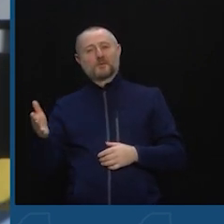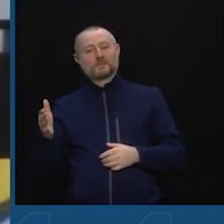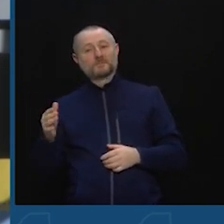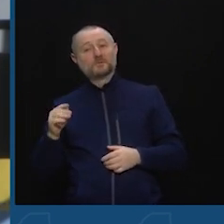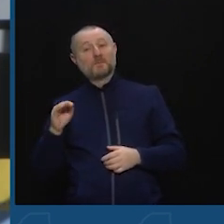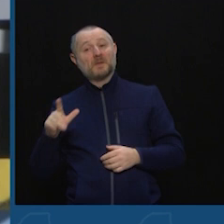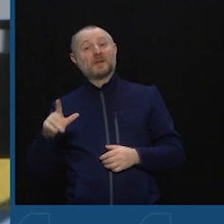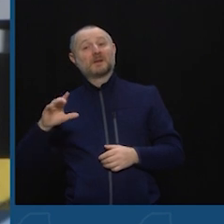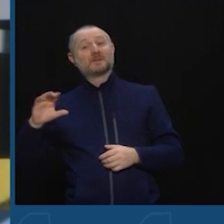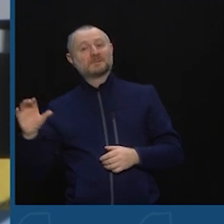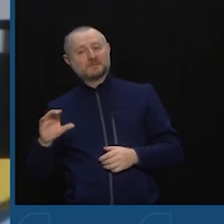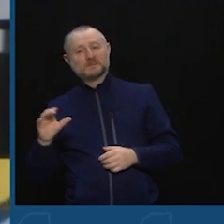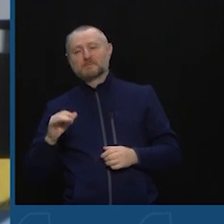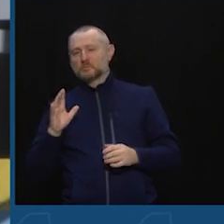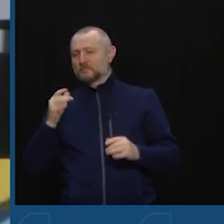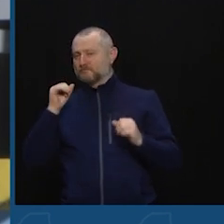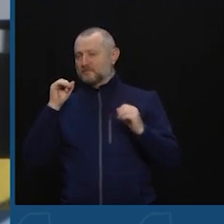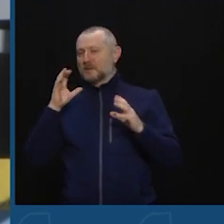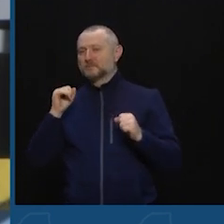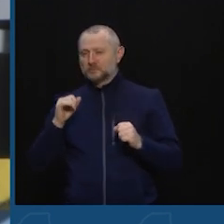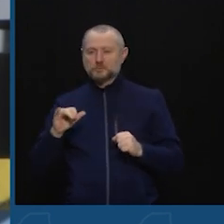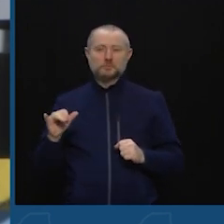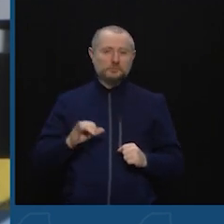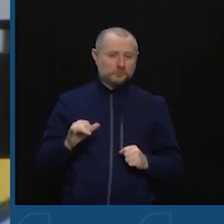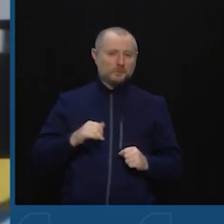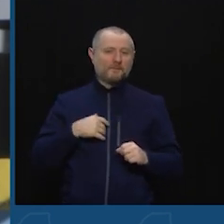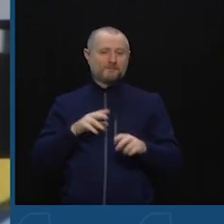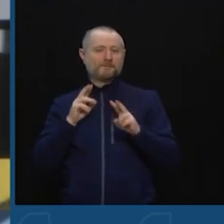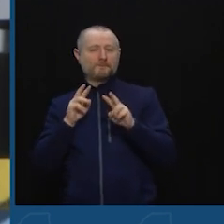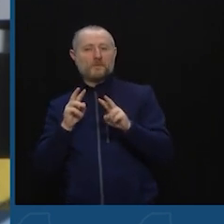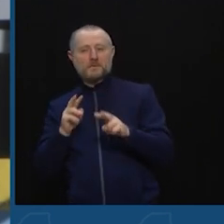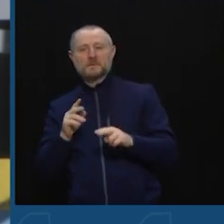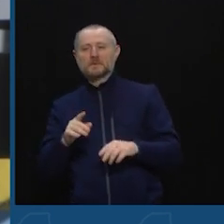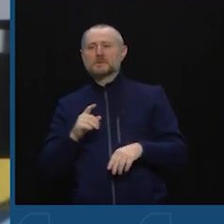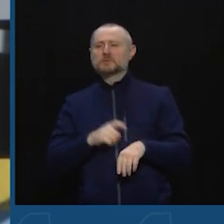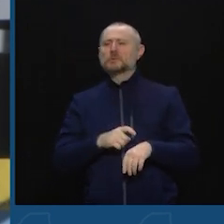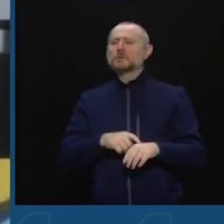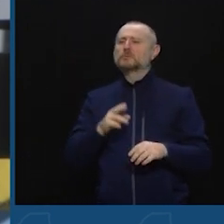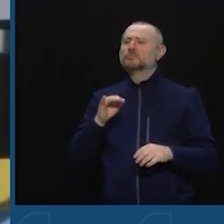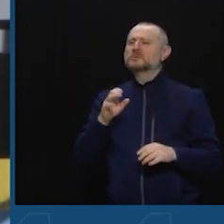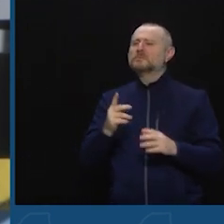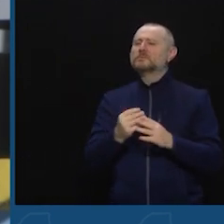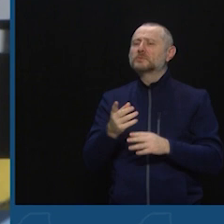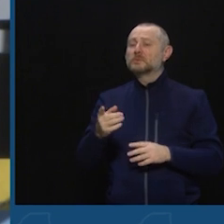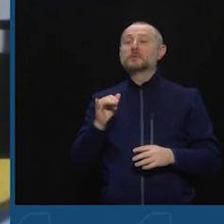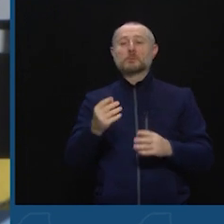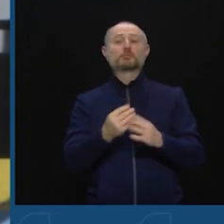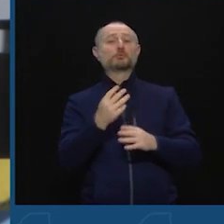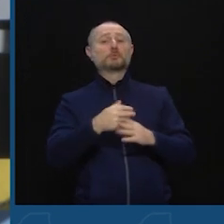C is going to be magnificent. We're looking forward to doing that. What time, Rick? This spring? Spring, okay.